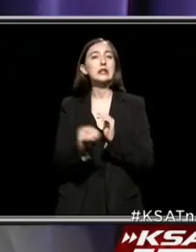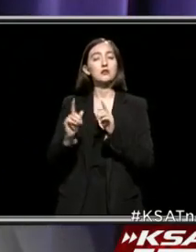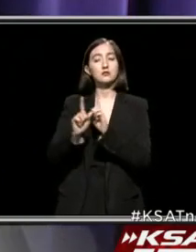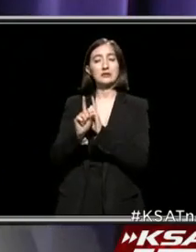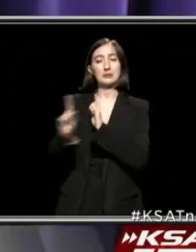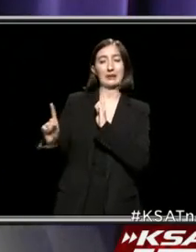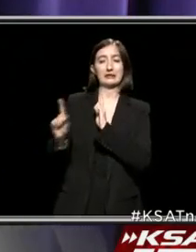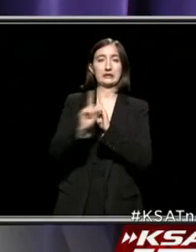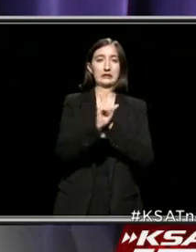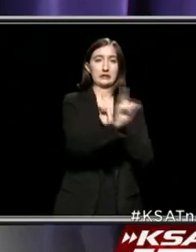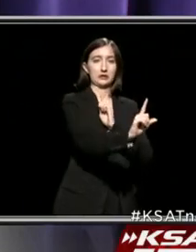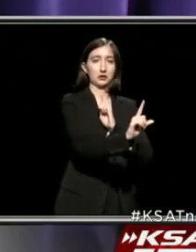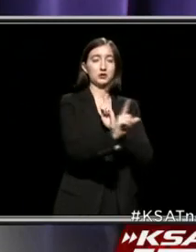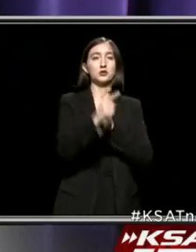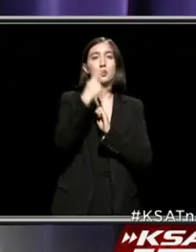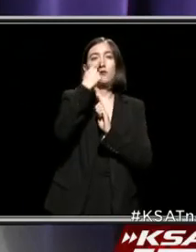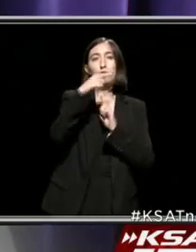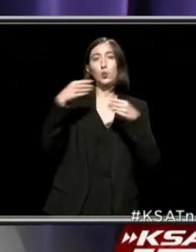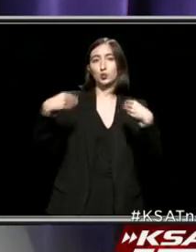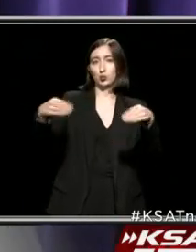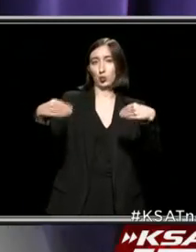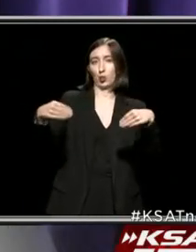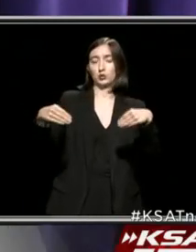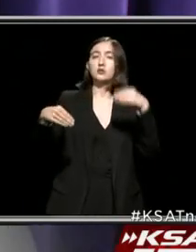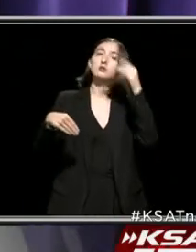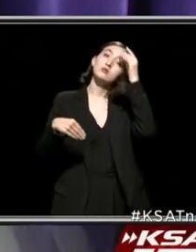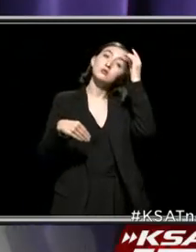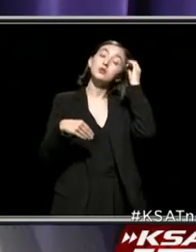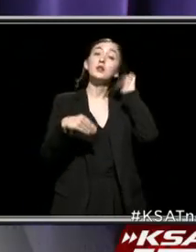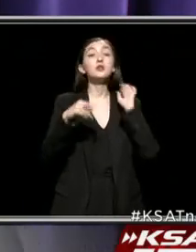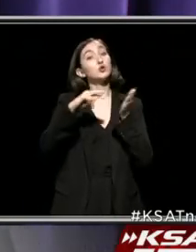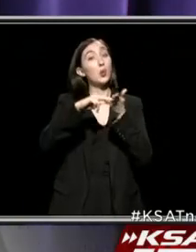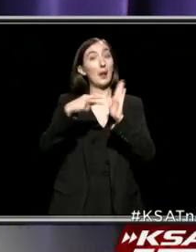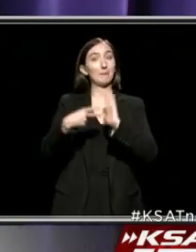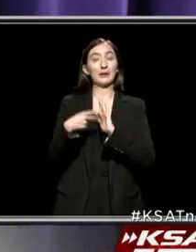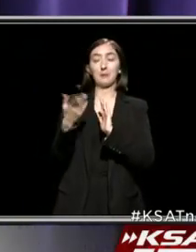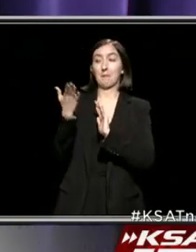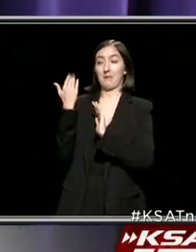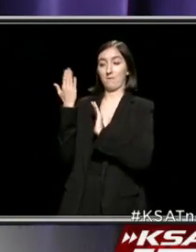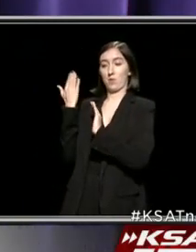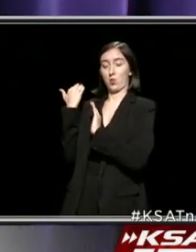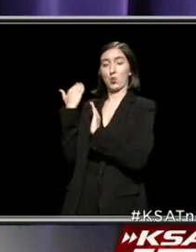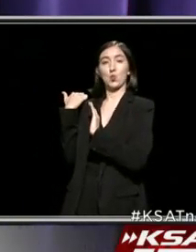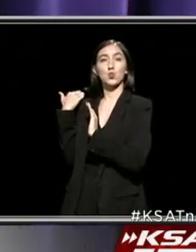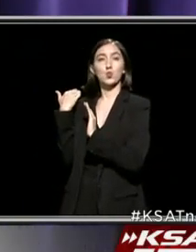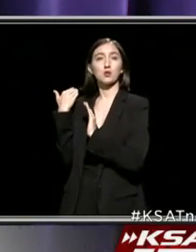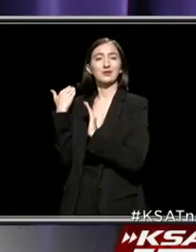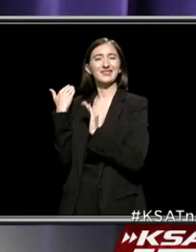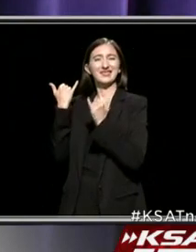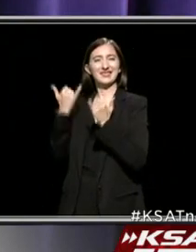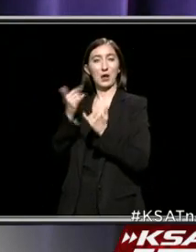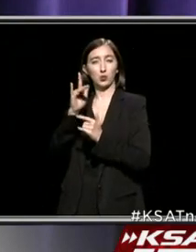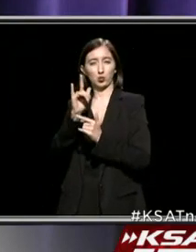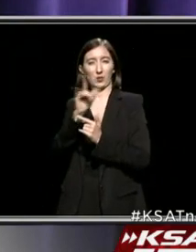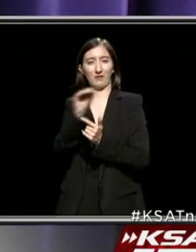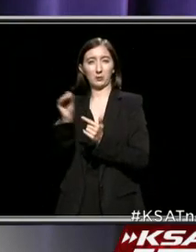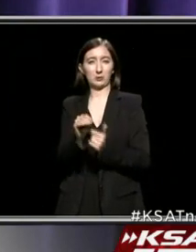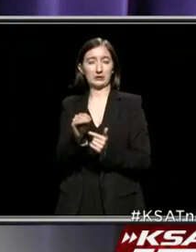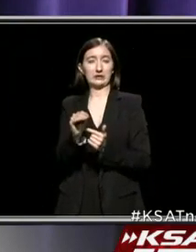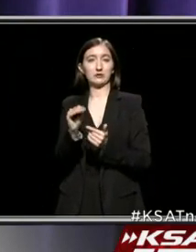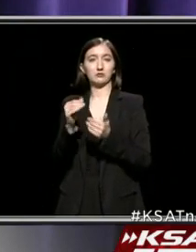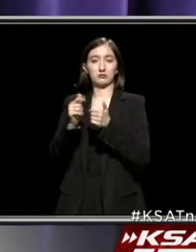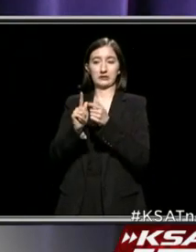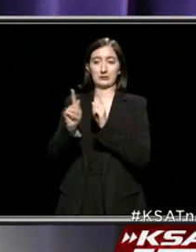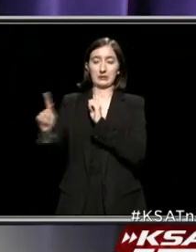before would be 25% of whatever they had before in this particular store that they're in. Now, that's going to cover food. It's going to